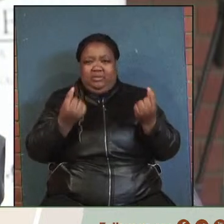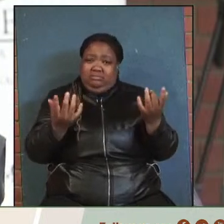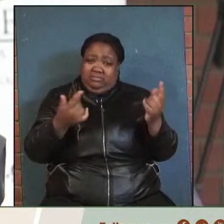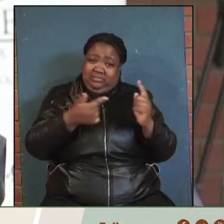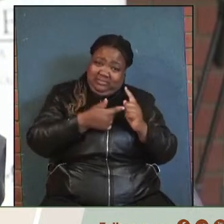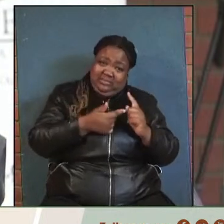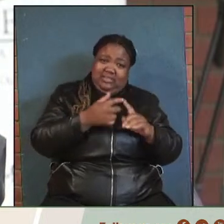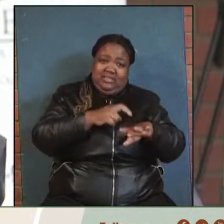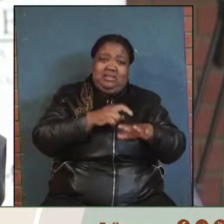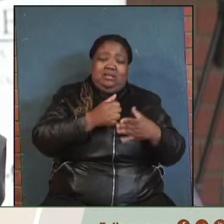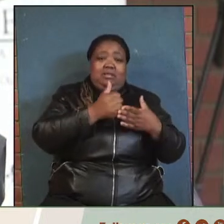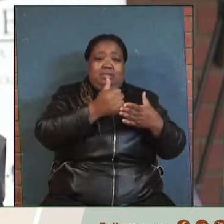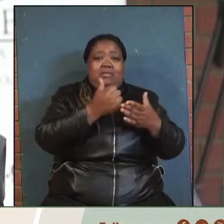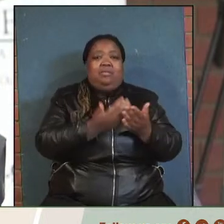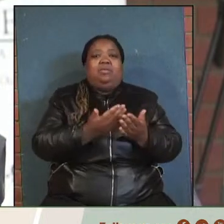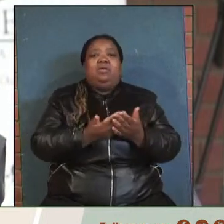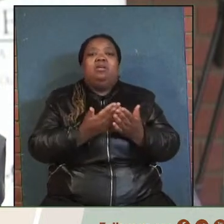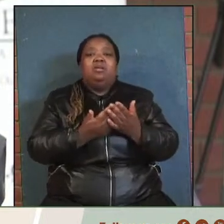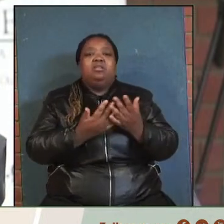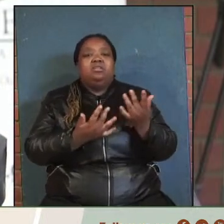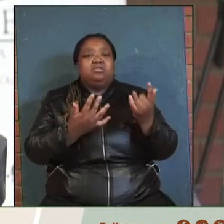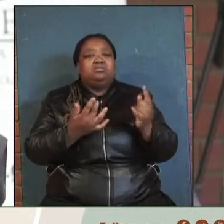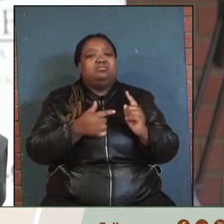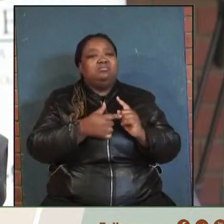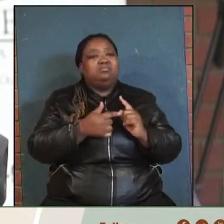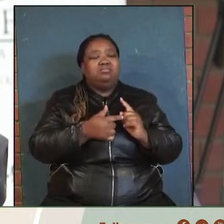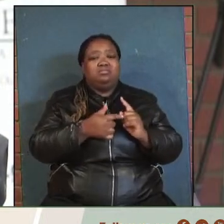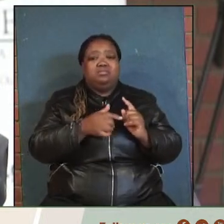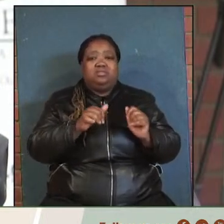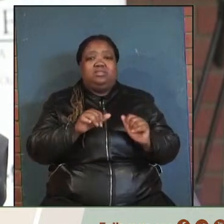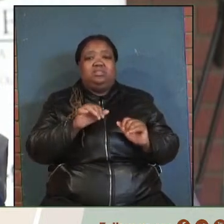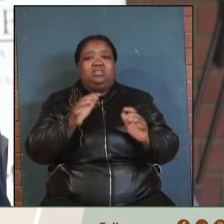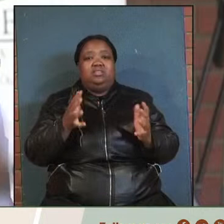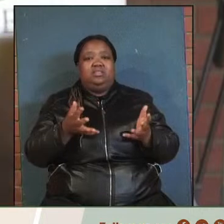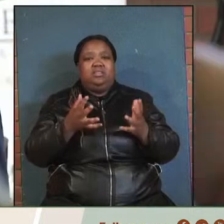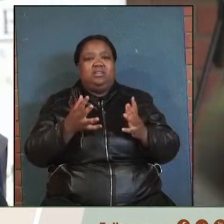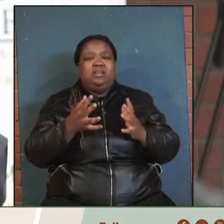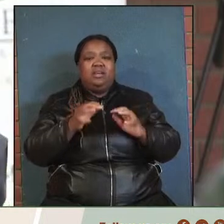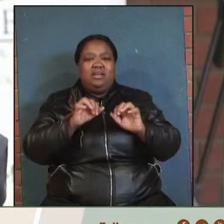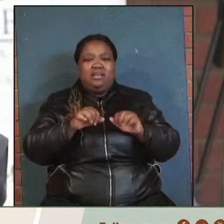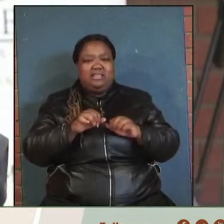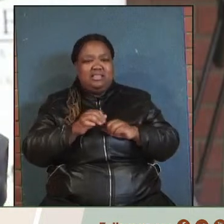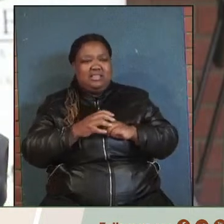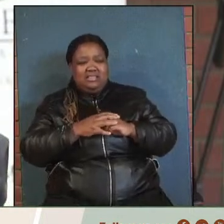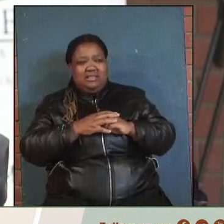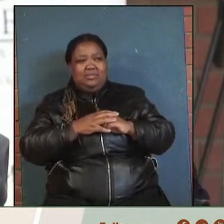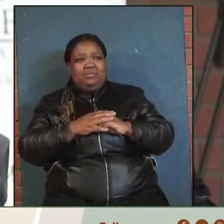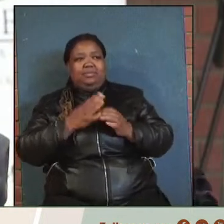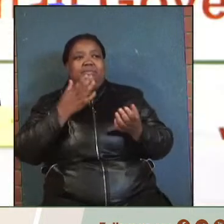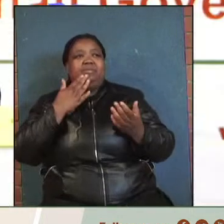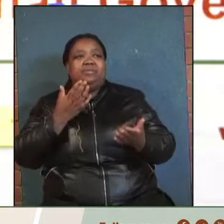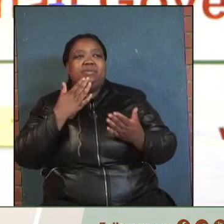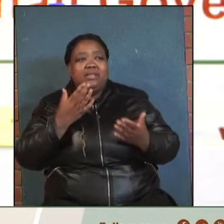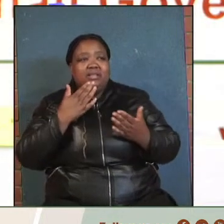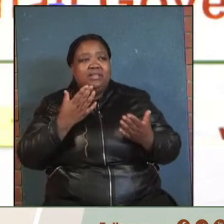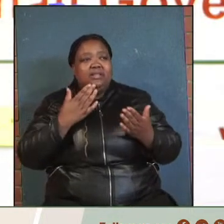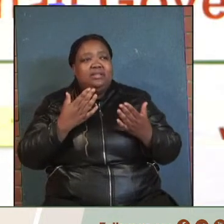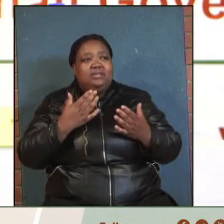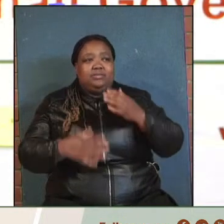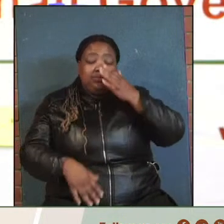by Nelson Mandela, the true character of society is revealed in how it treats its children. Thank you.